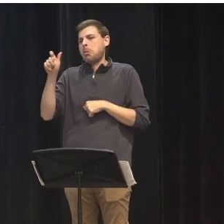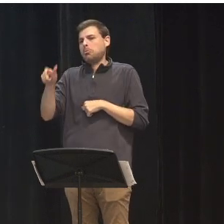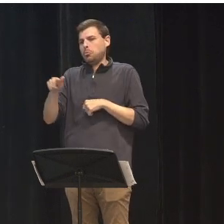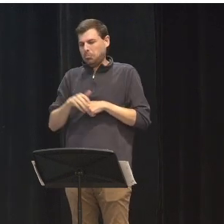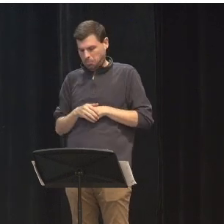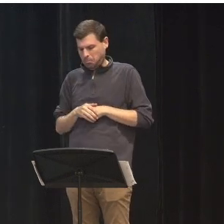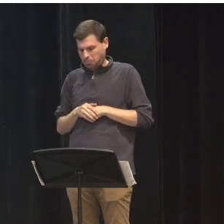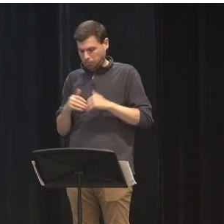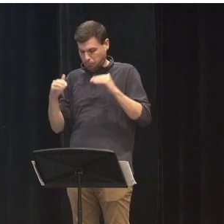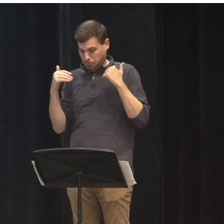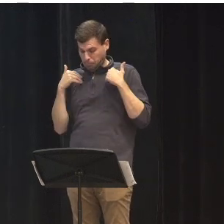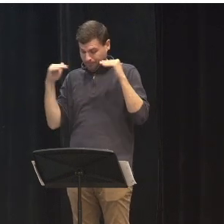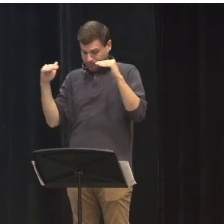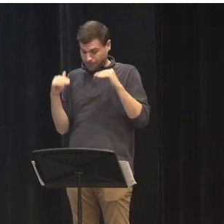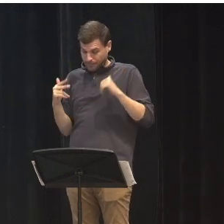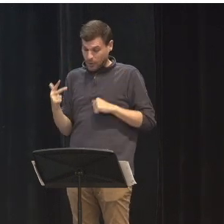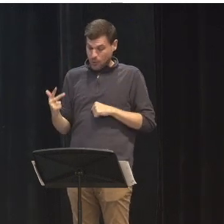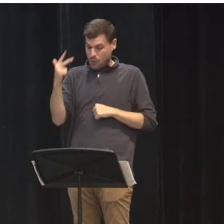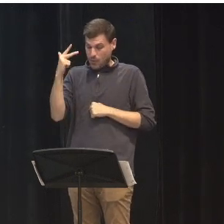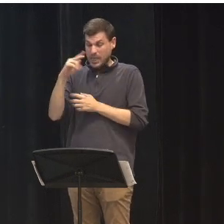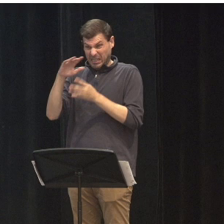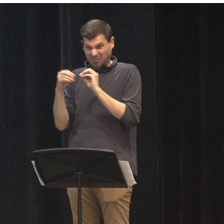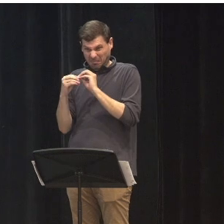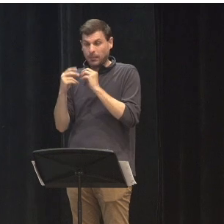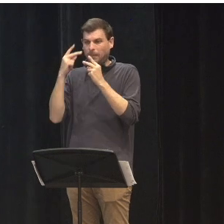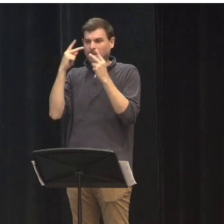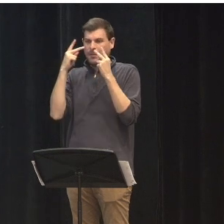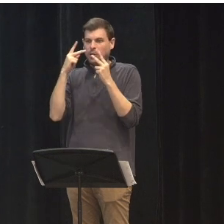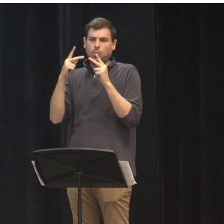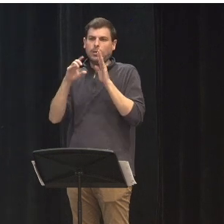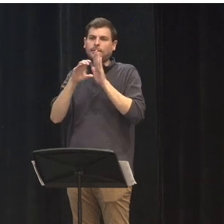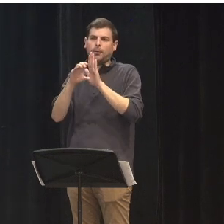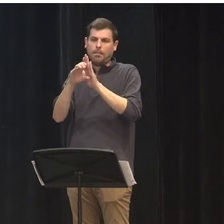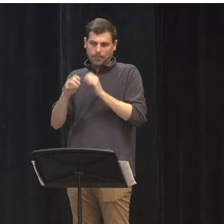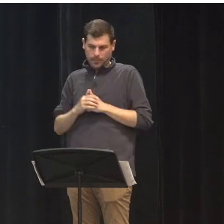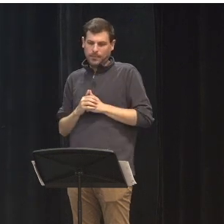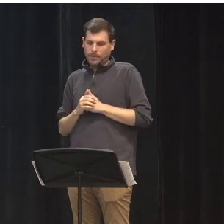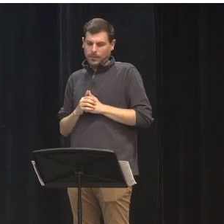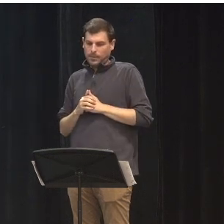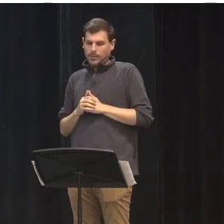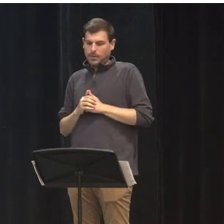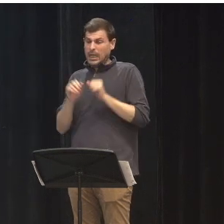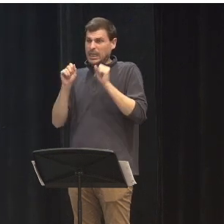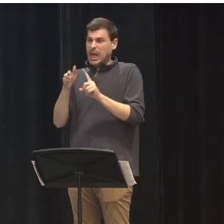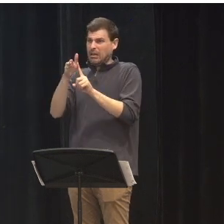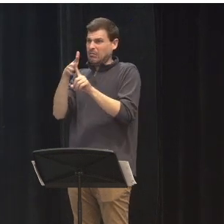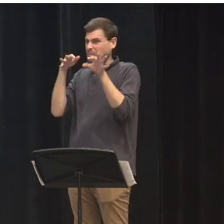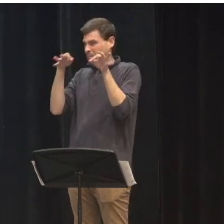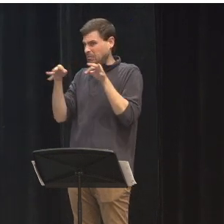30 visual diagrams within the EIS that show view corridors and changes